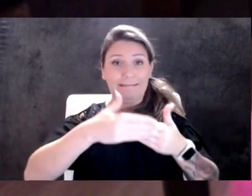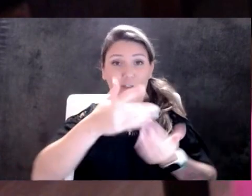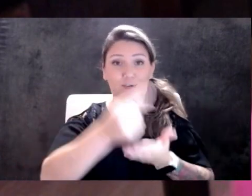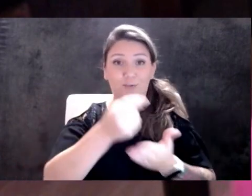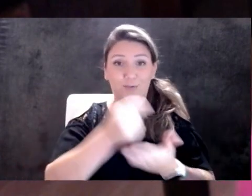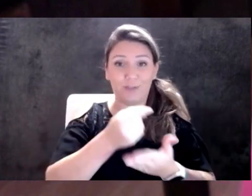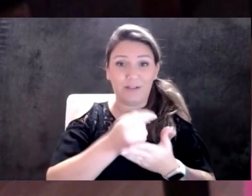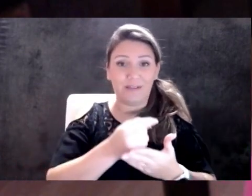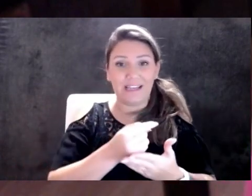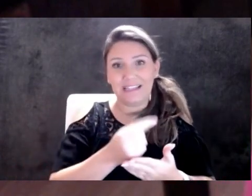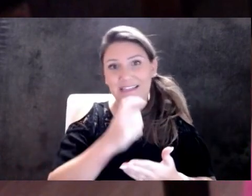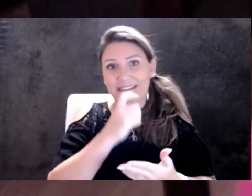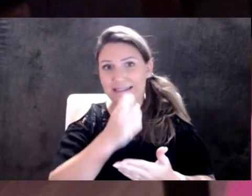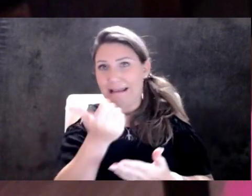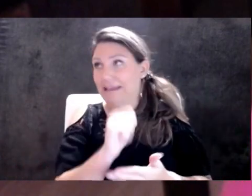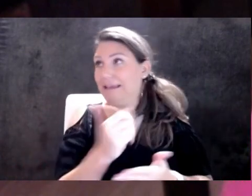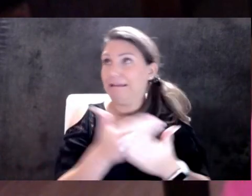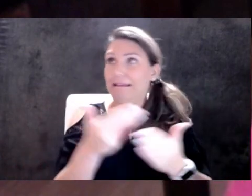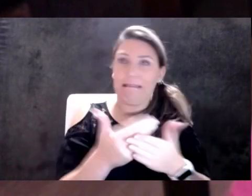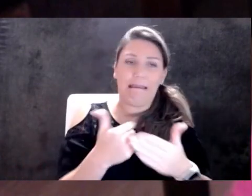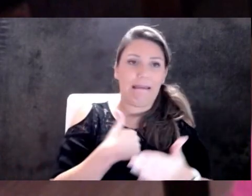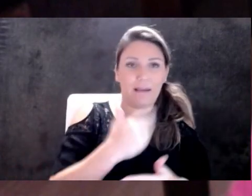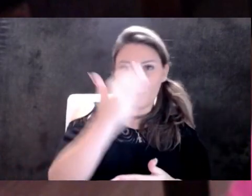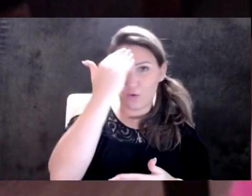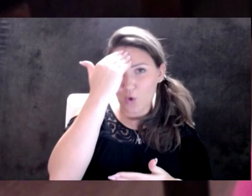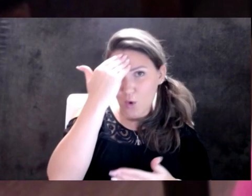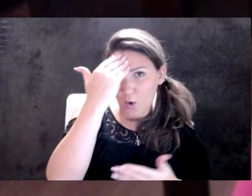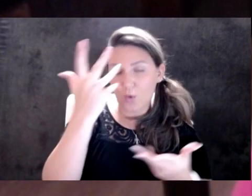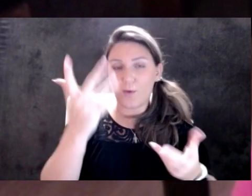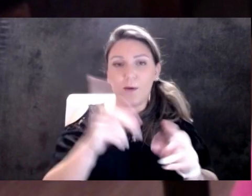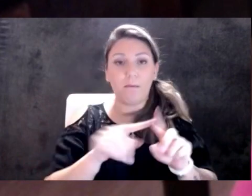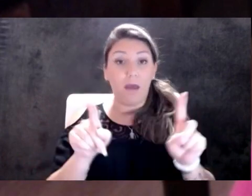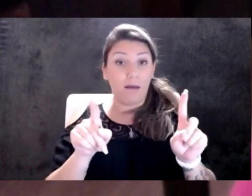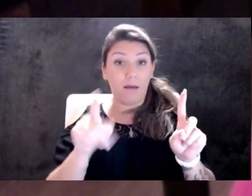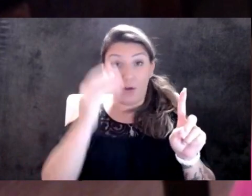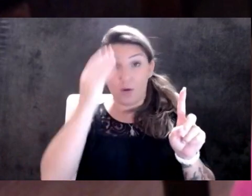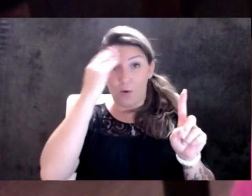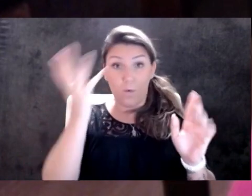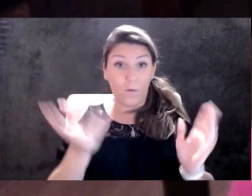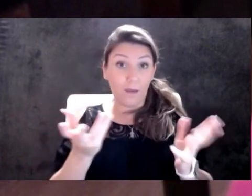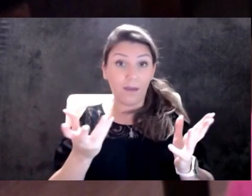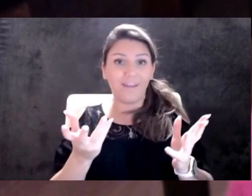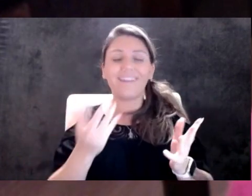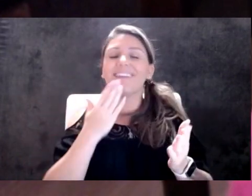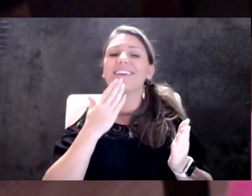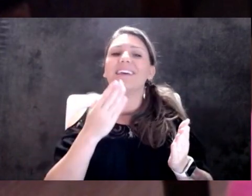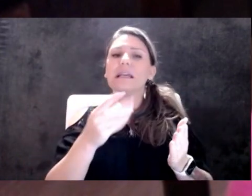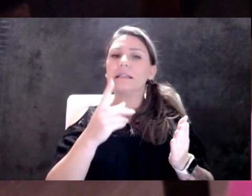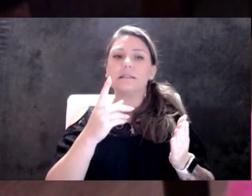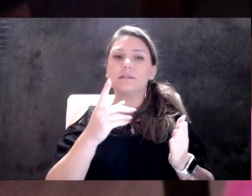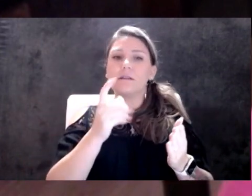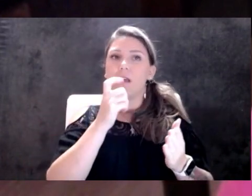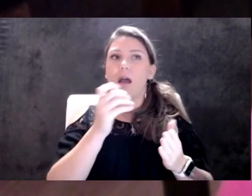not anything that I know, but I do know that it's not ever gone.